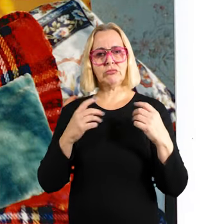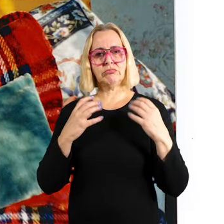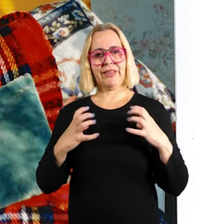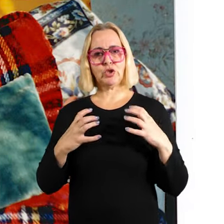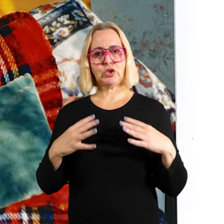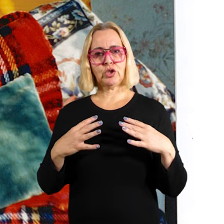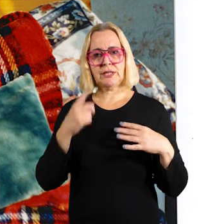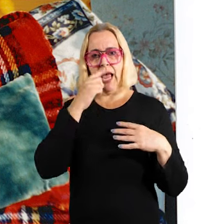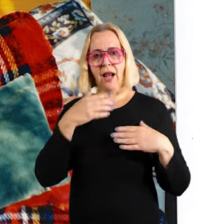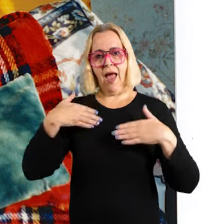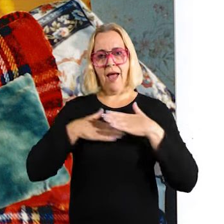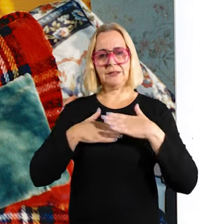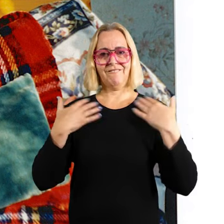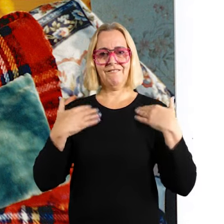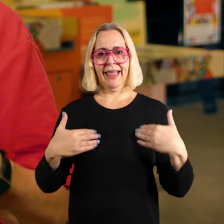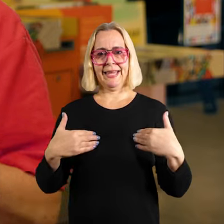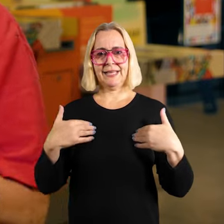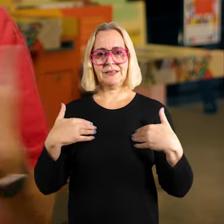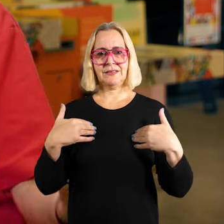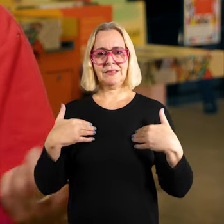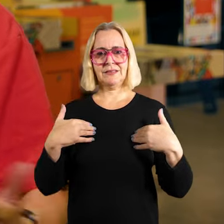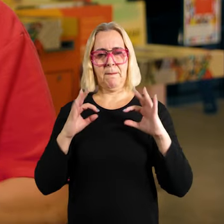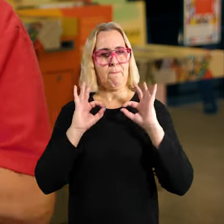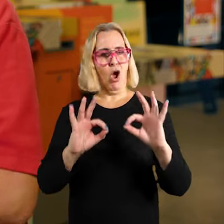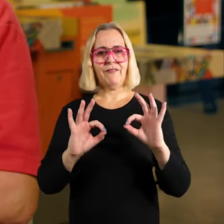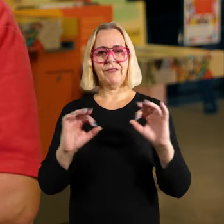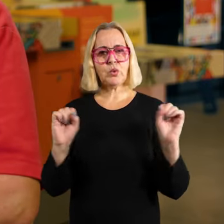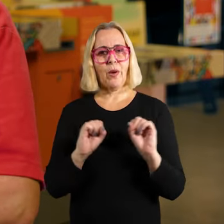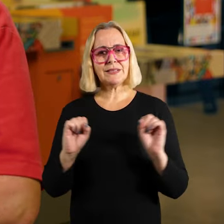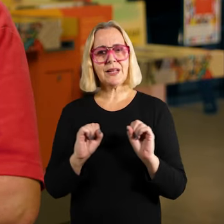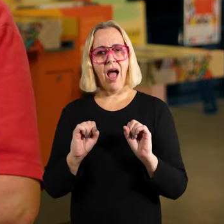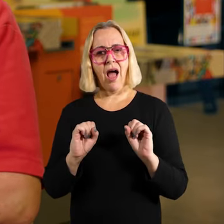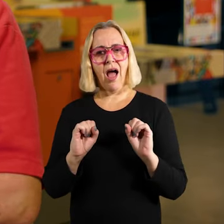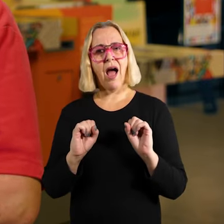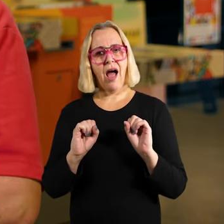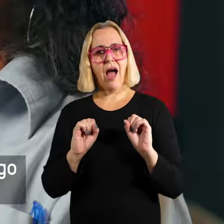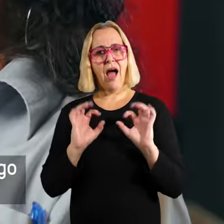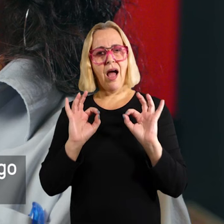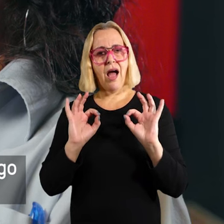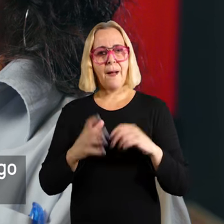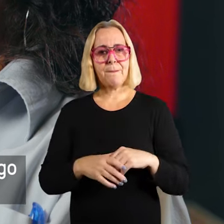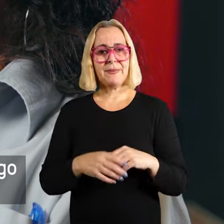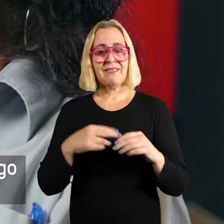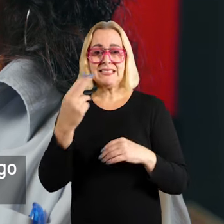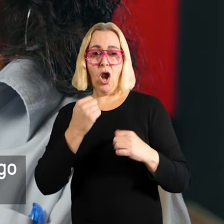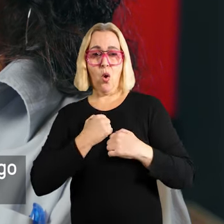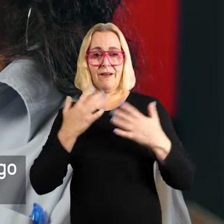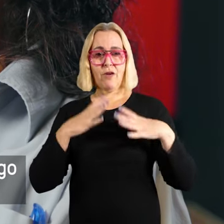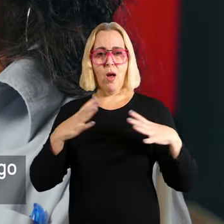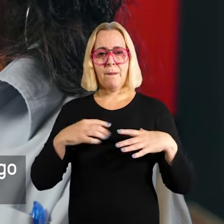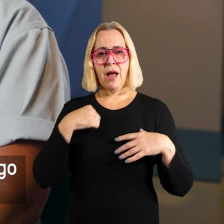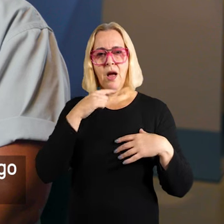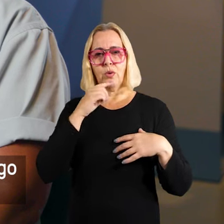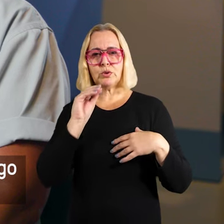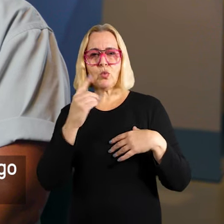I wouldn't have a woolen, but a thick sweatshirt that you could wear under your fleece would be perfect in the winter. If I design my own